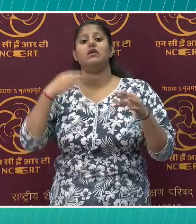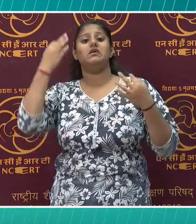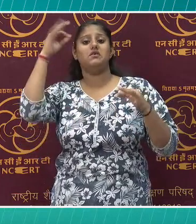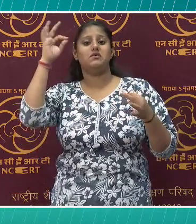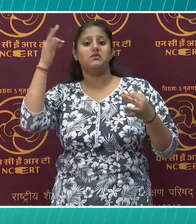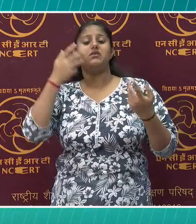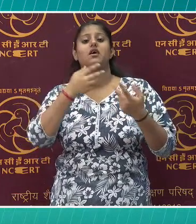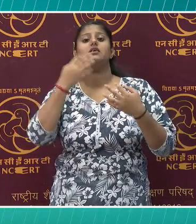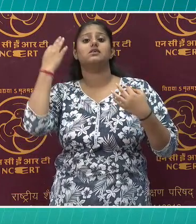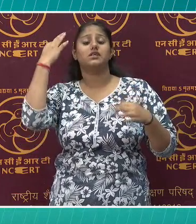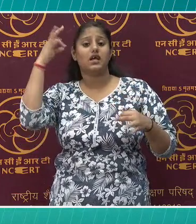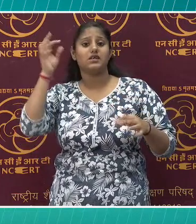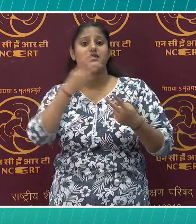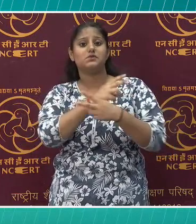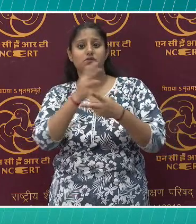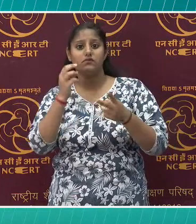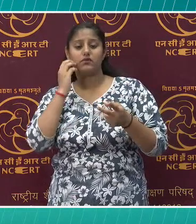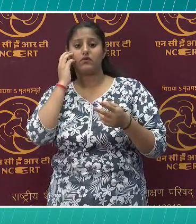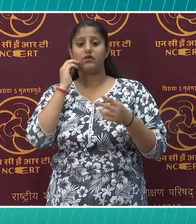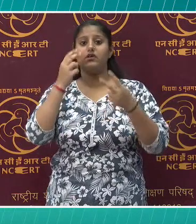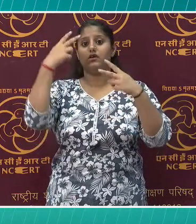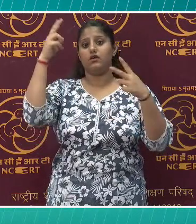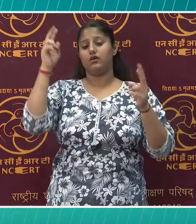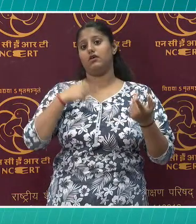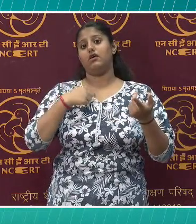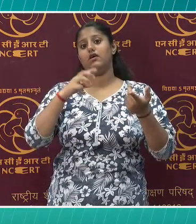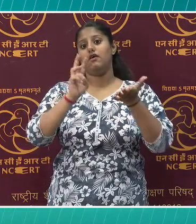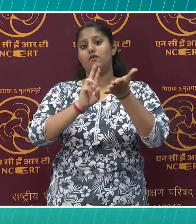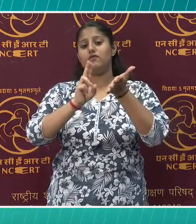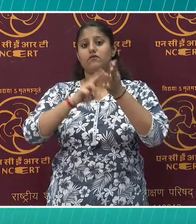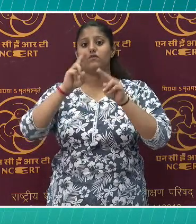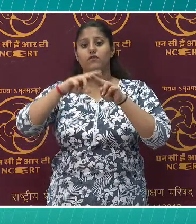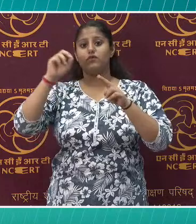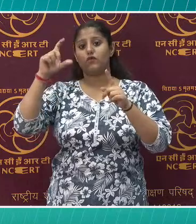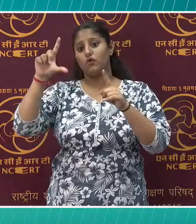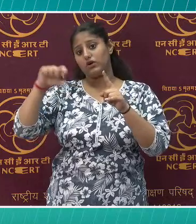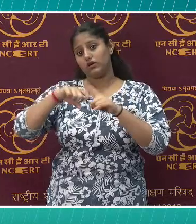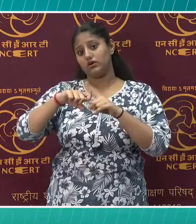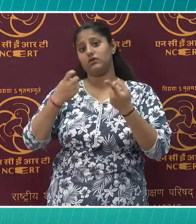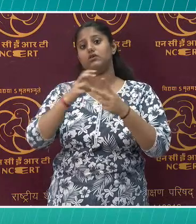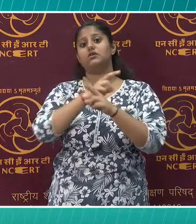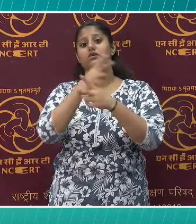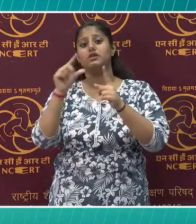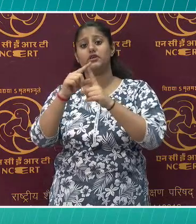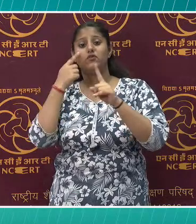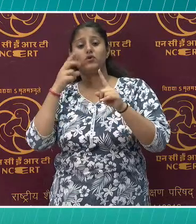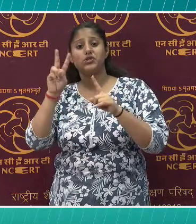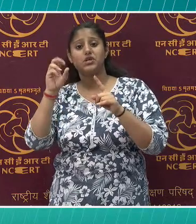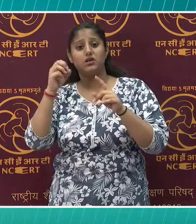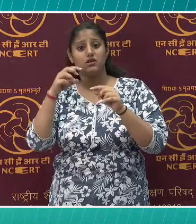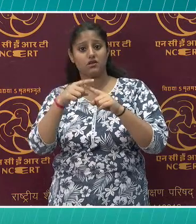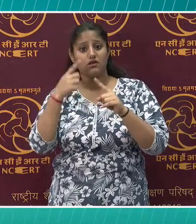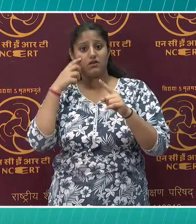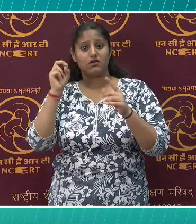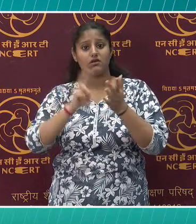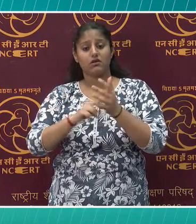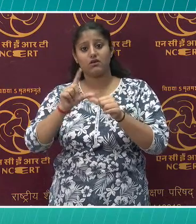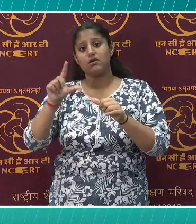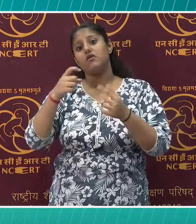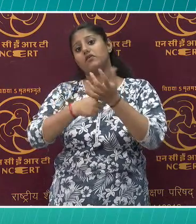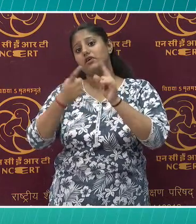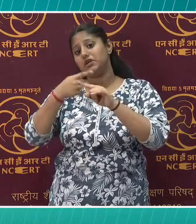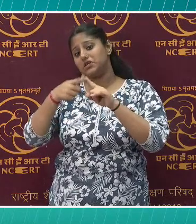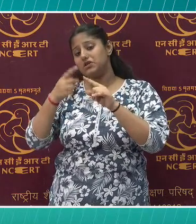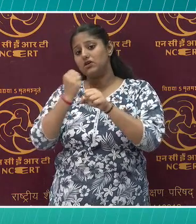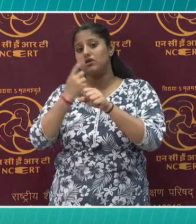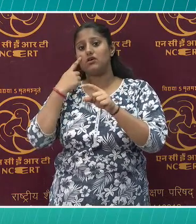and dances. Then we have film music, we have devotional music, we have folk music in different regions. So this is my